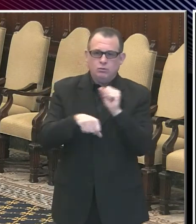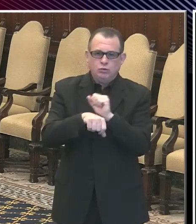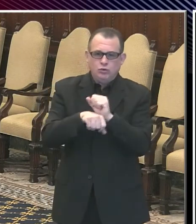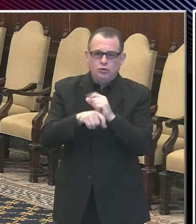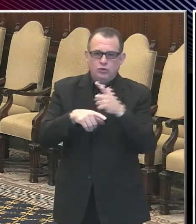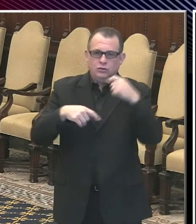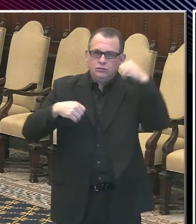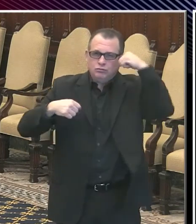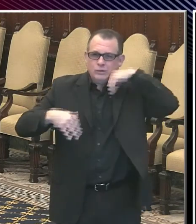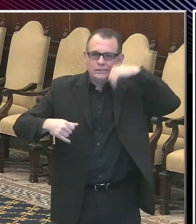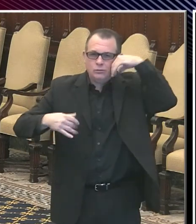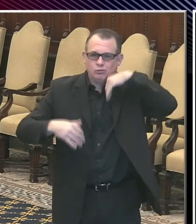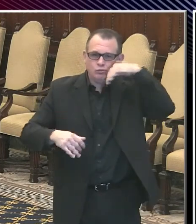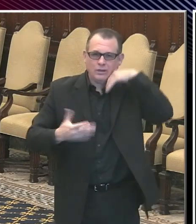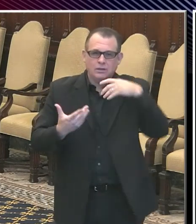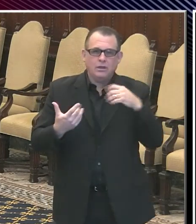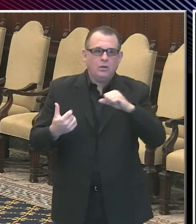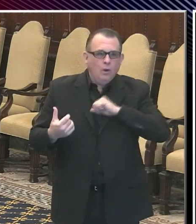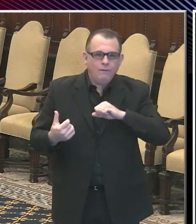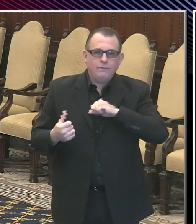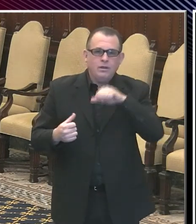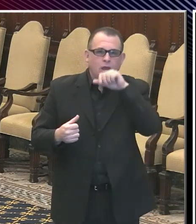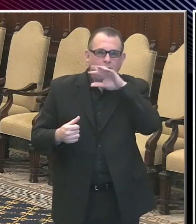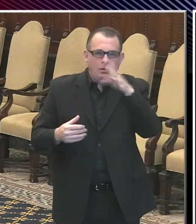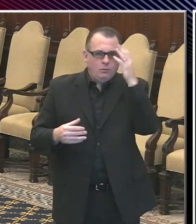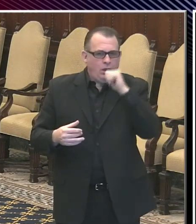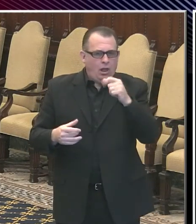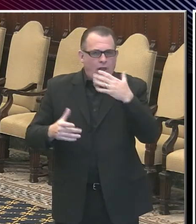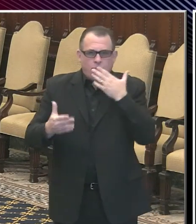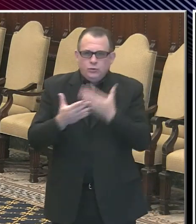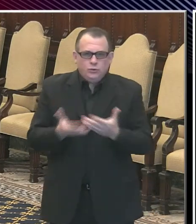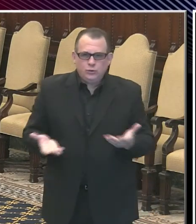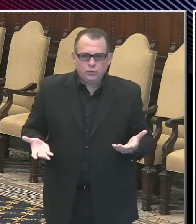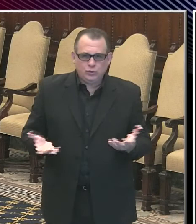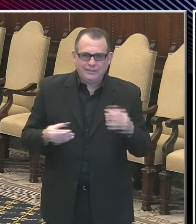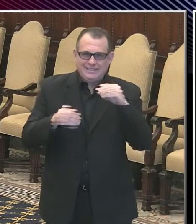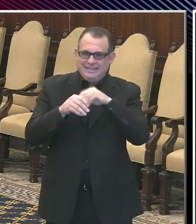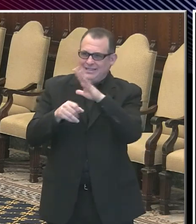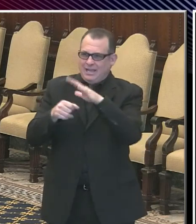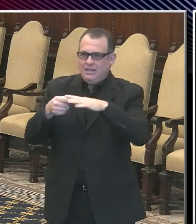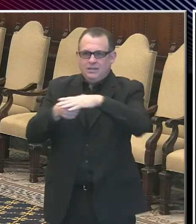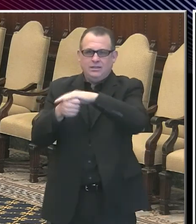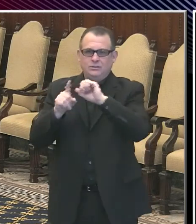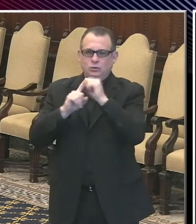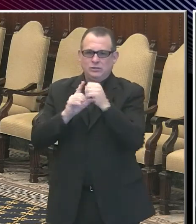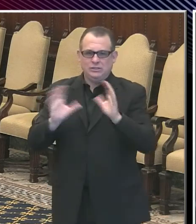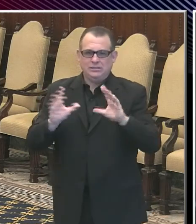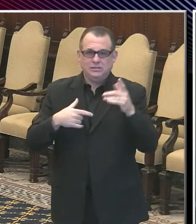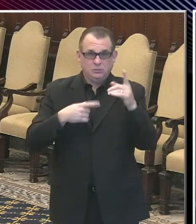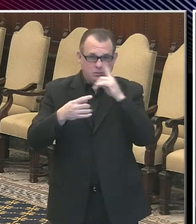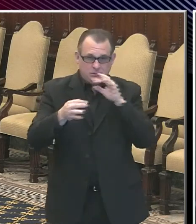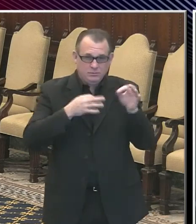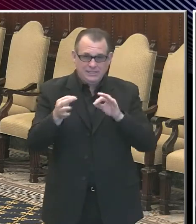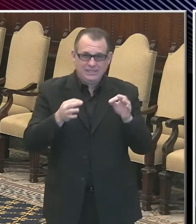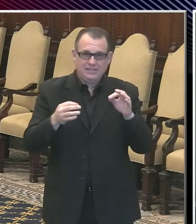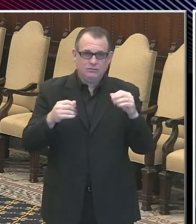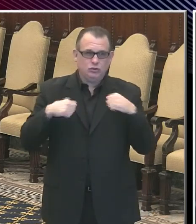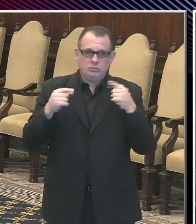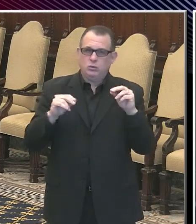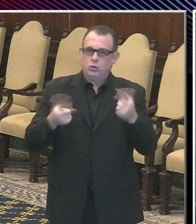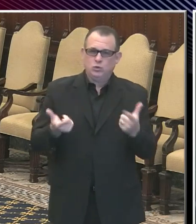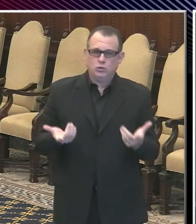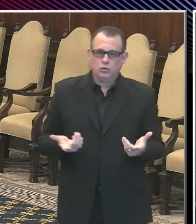how that affects and why it's not good to be in that situation? Well, let me just say that the way that this